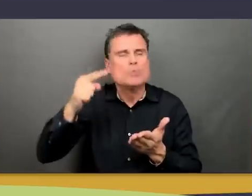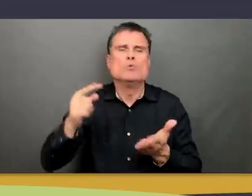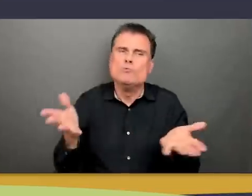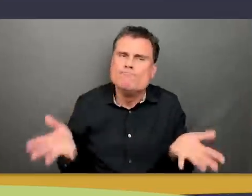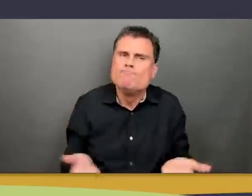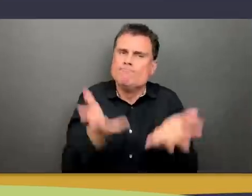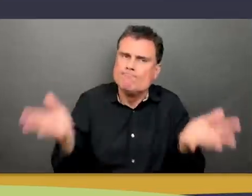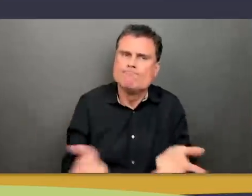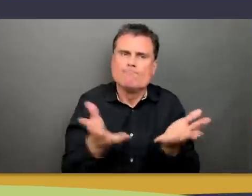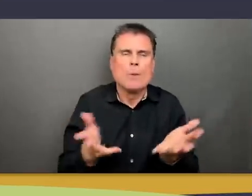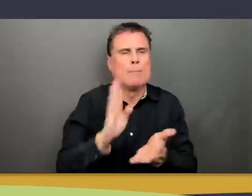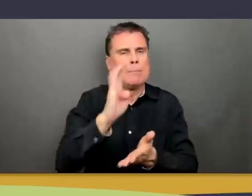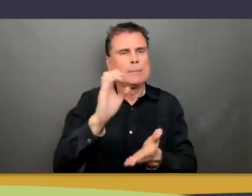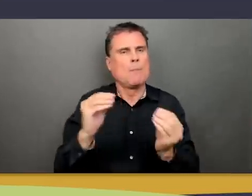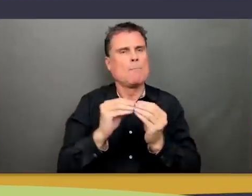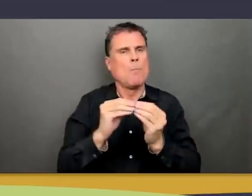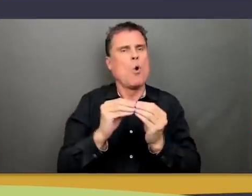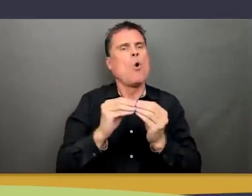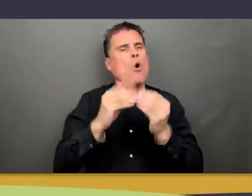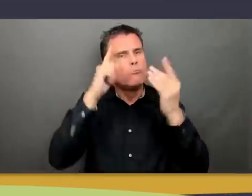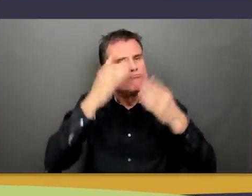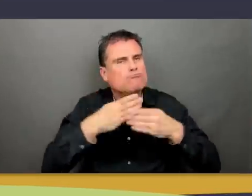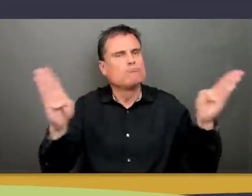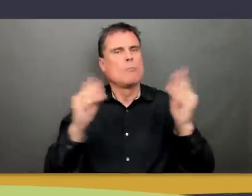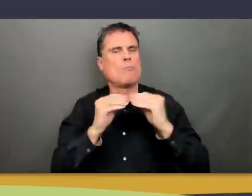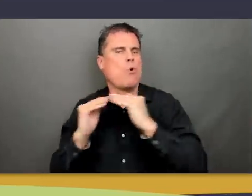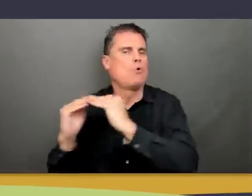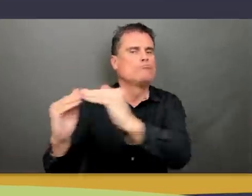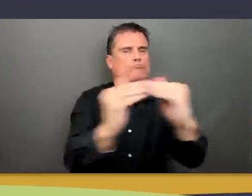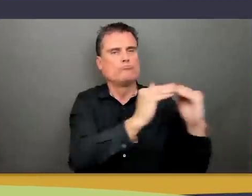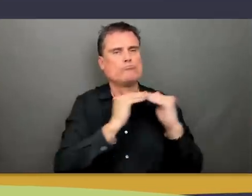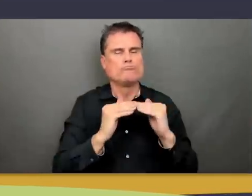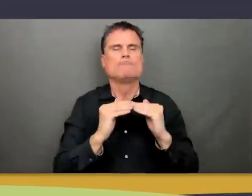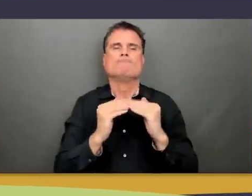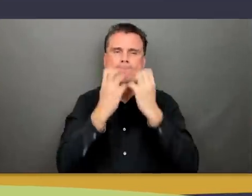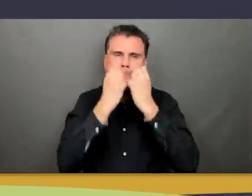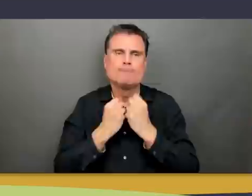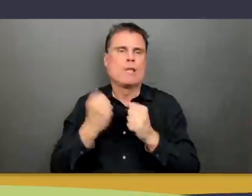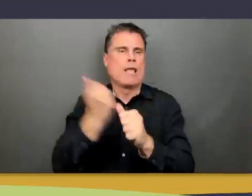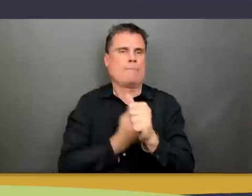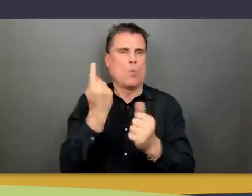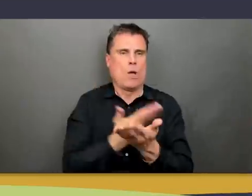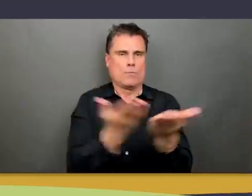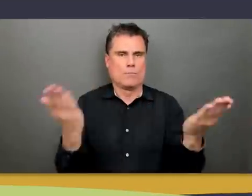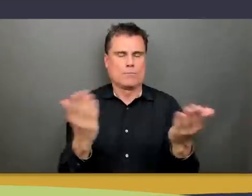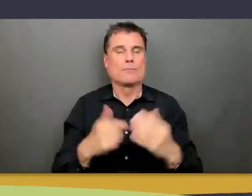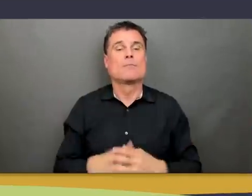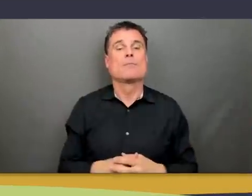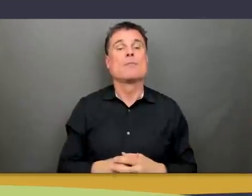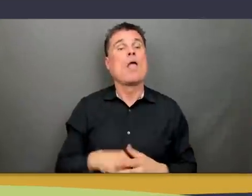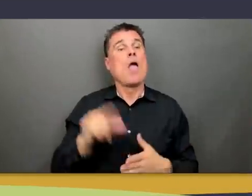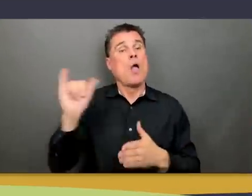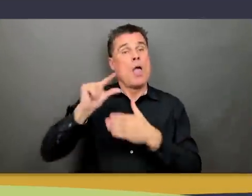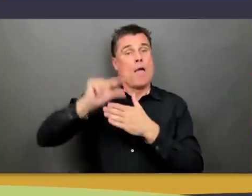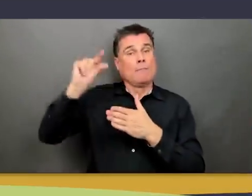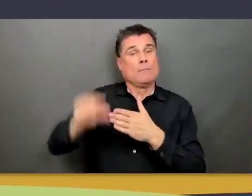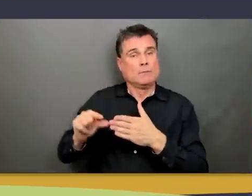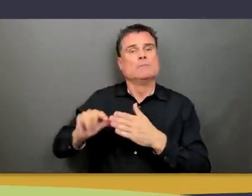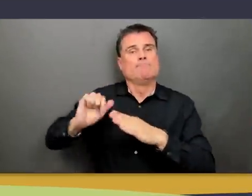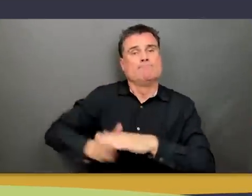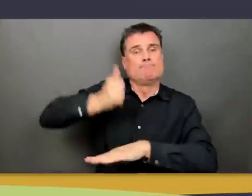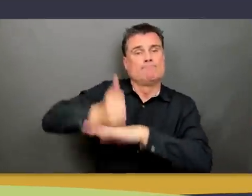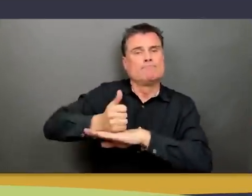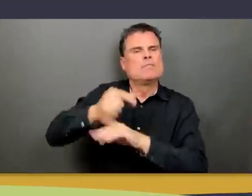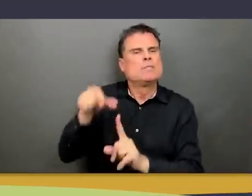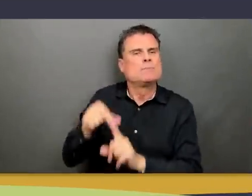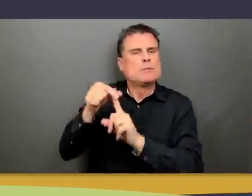reform the Police Act to address systemic racism. The issue of racism will not be resolved by these actions alone. We